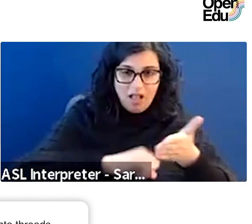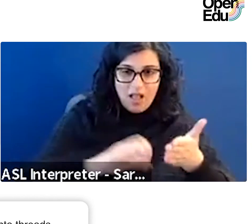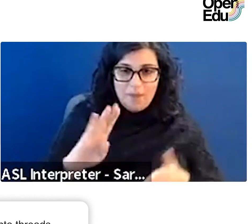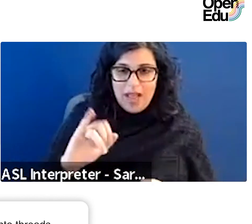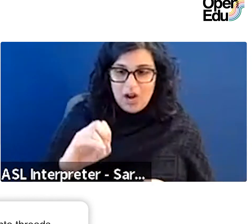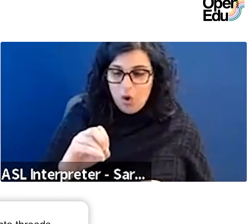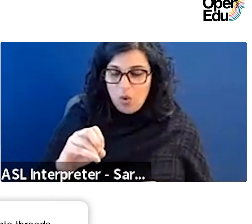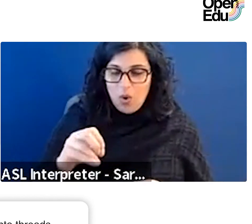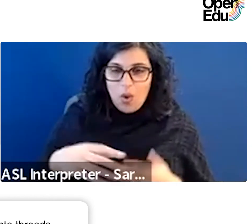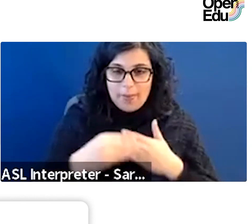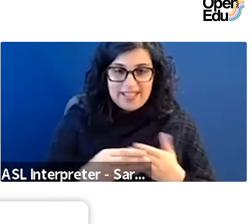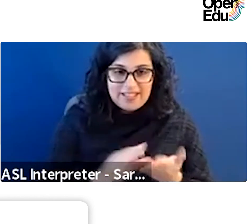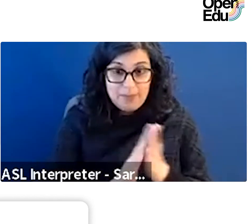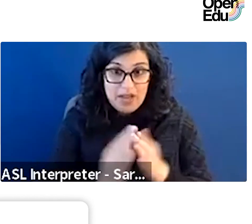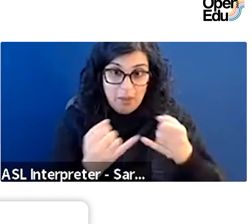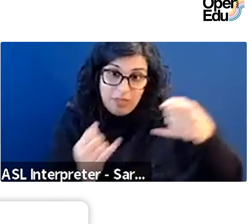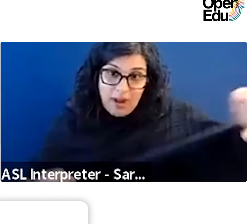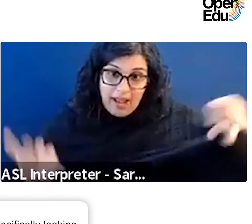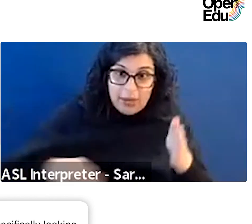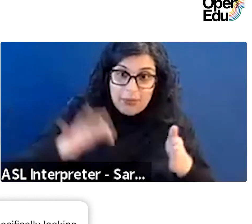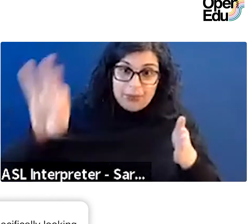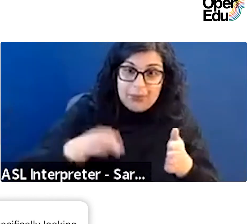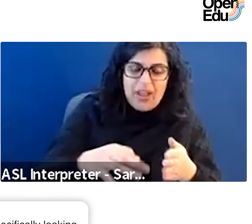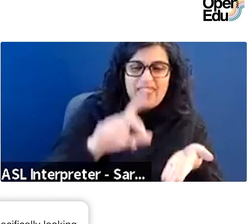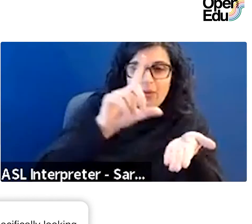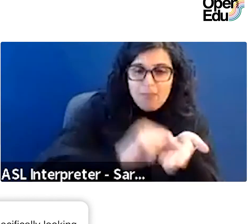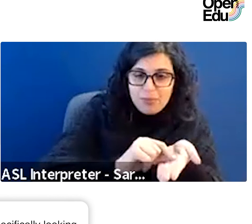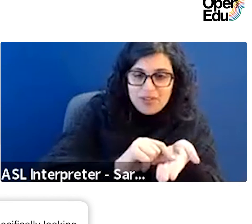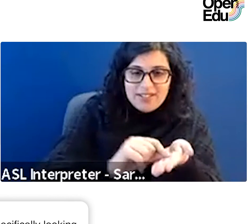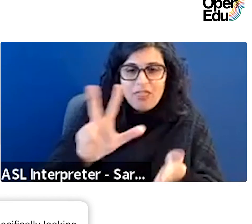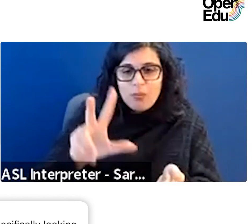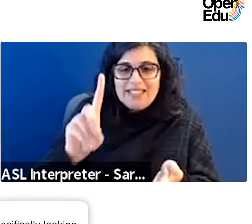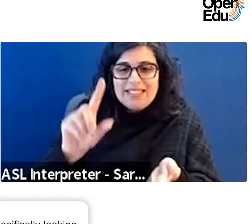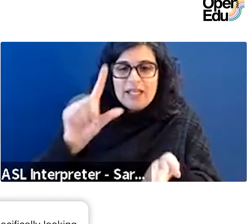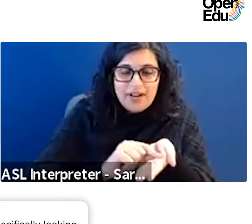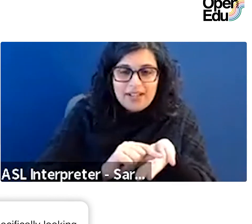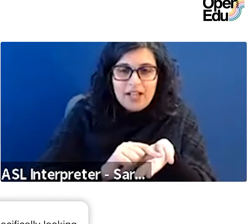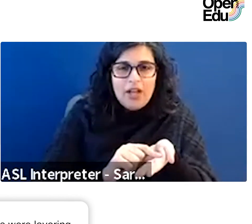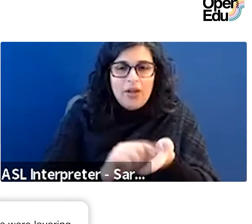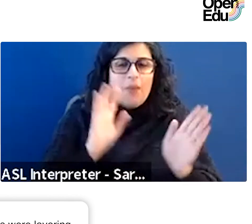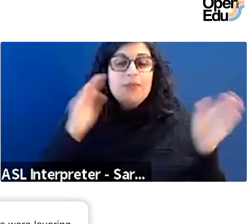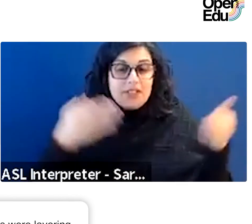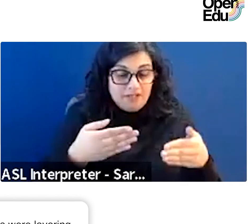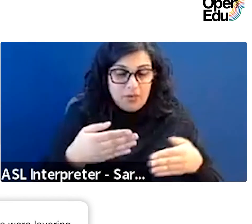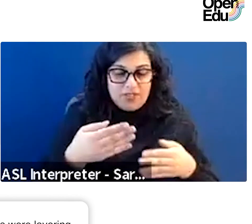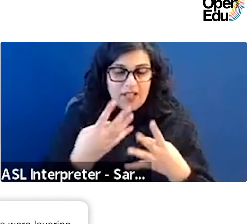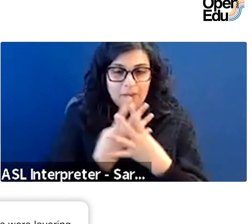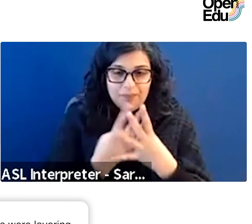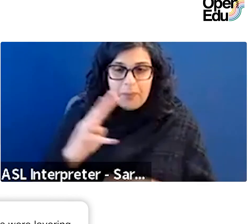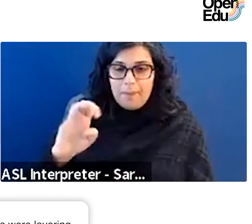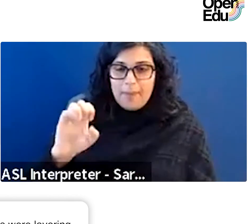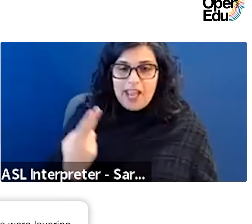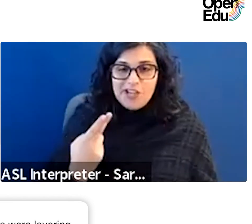threads and also trying to print with it in different forms. We were specifically looking at mesh because in a lot of our photographs,